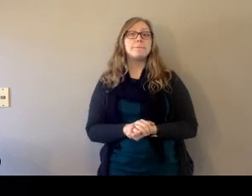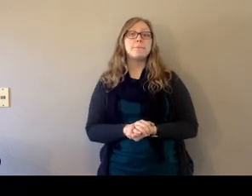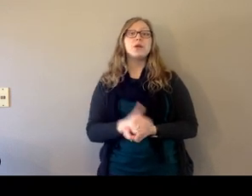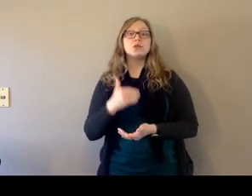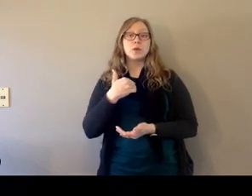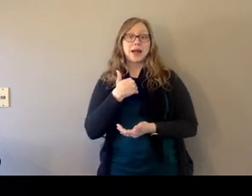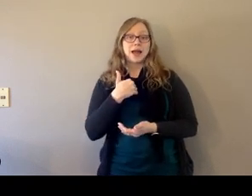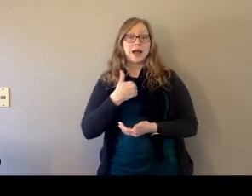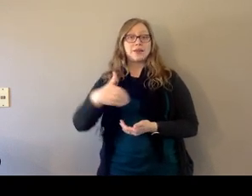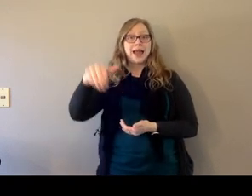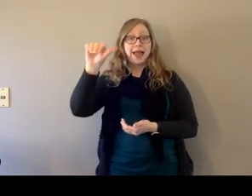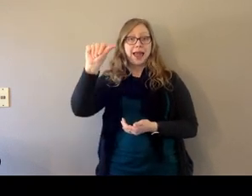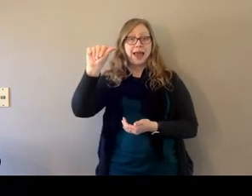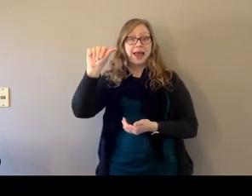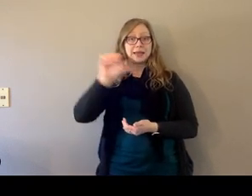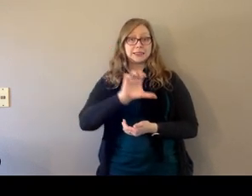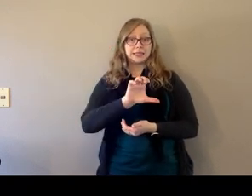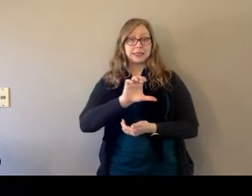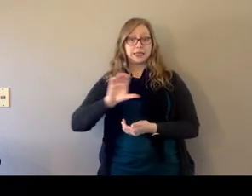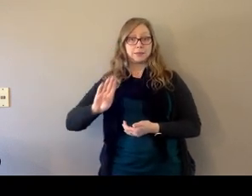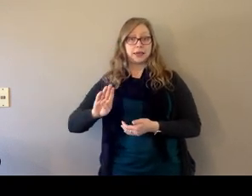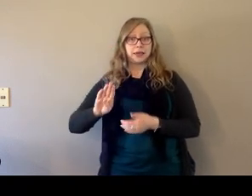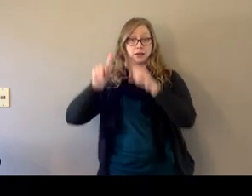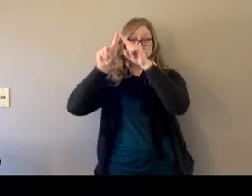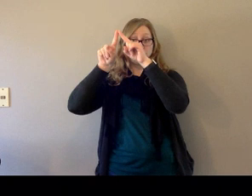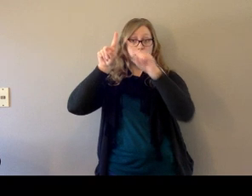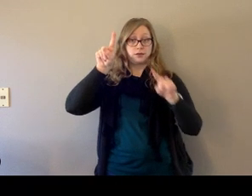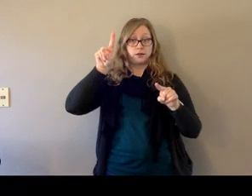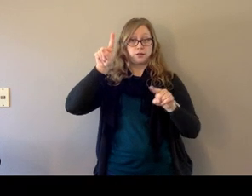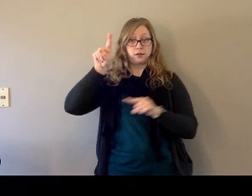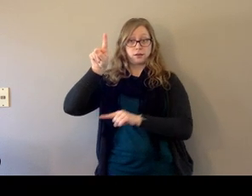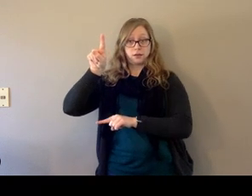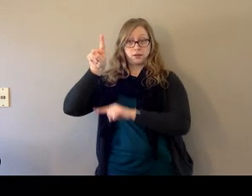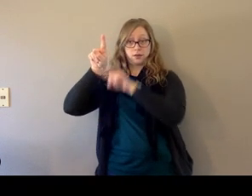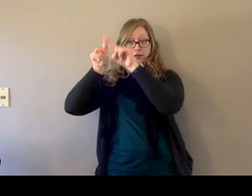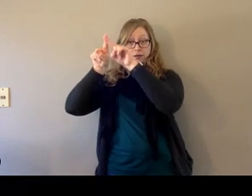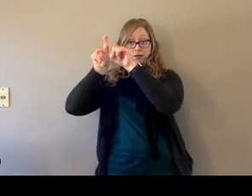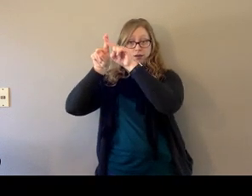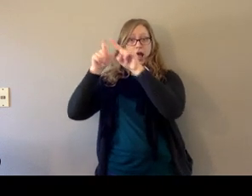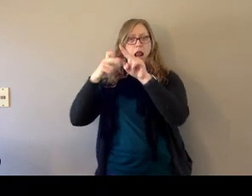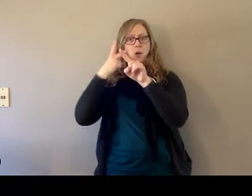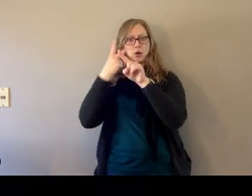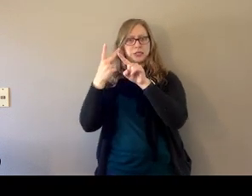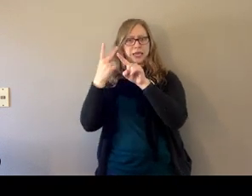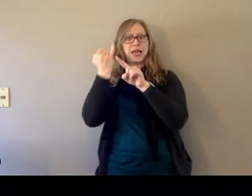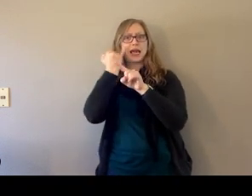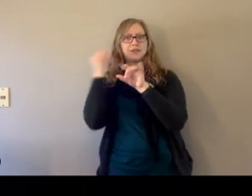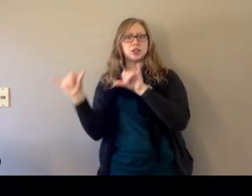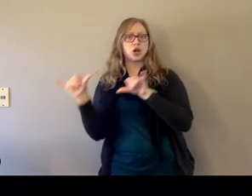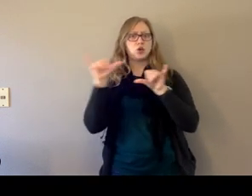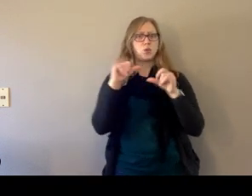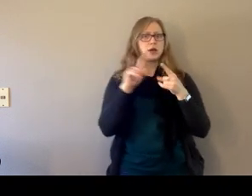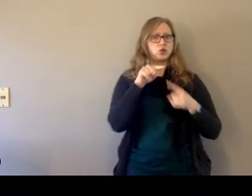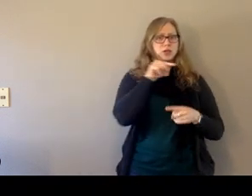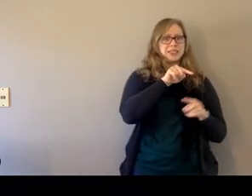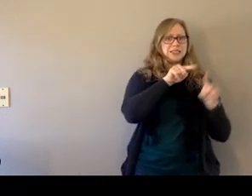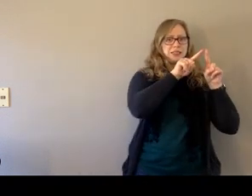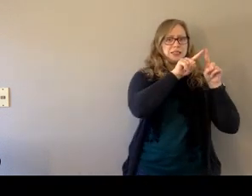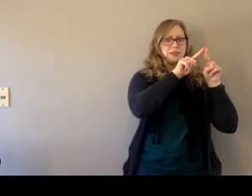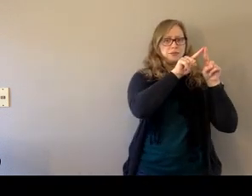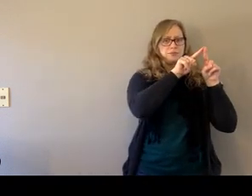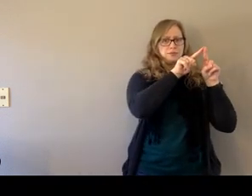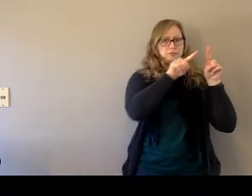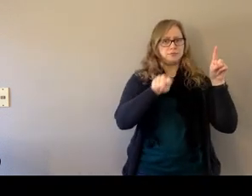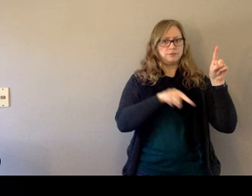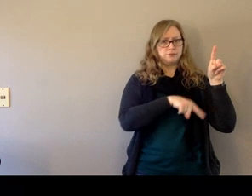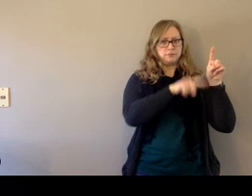ACB, and I want to figure out if it's congruent to this other triangle I made. So I got to look at the information